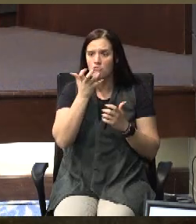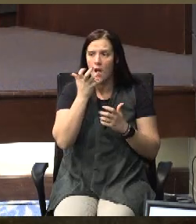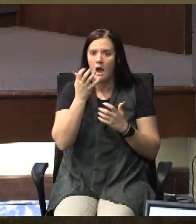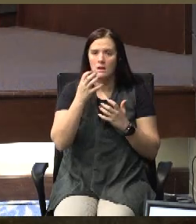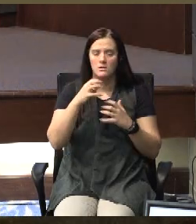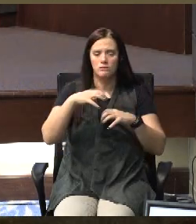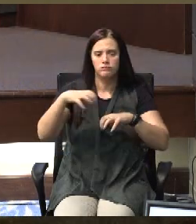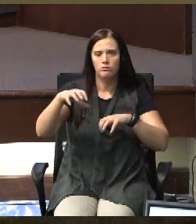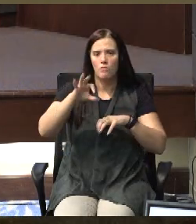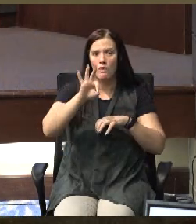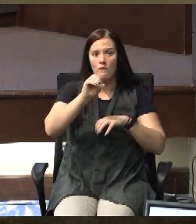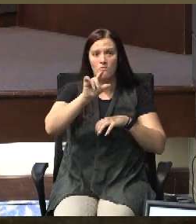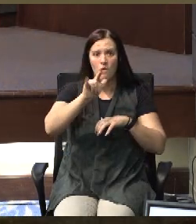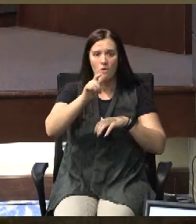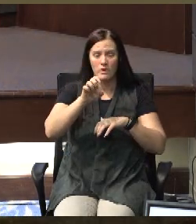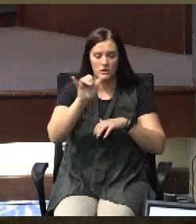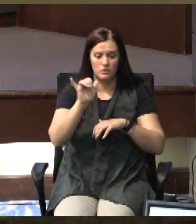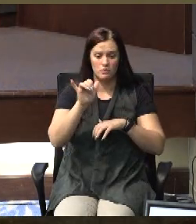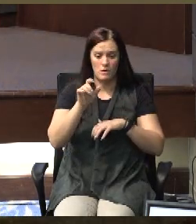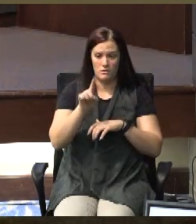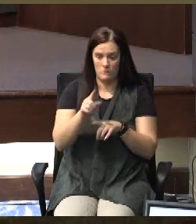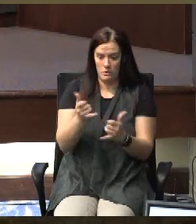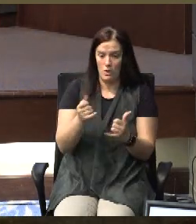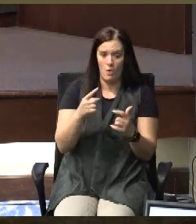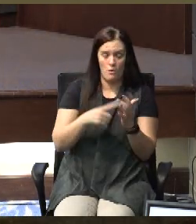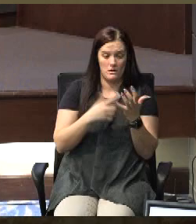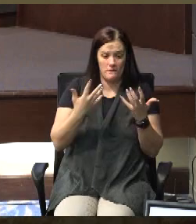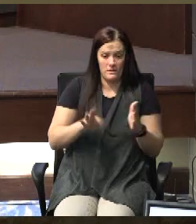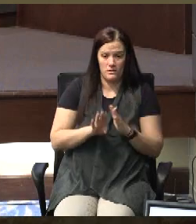currently once this is developed?